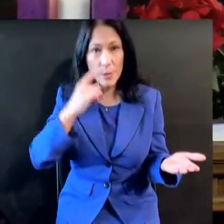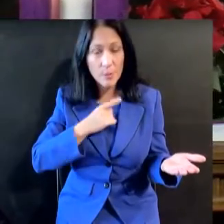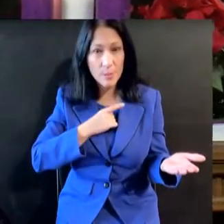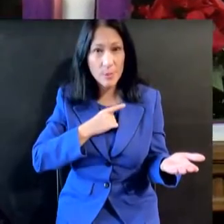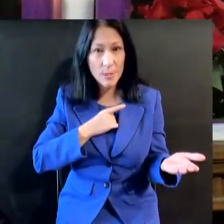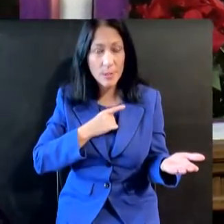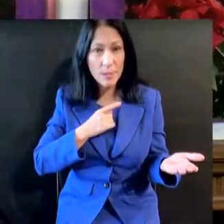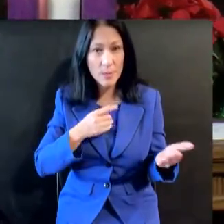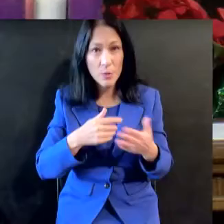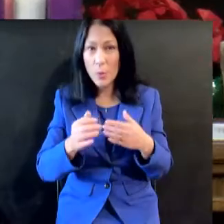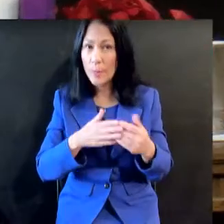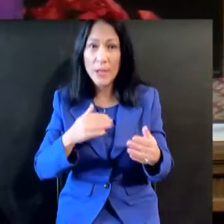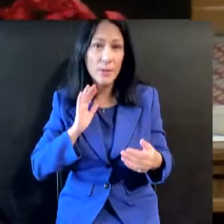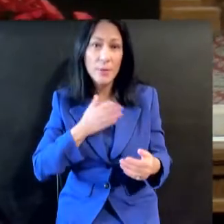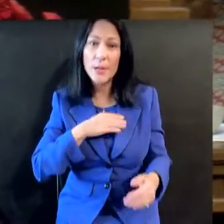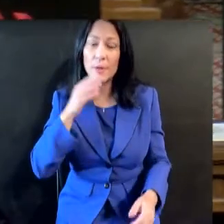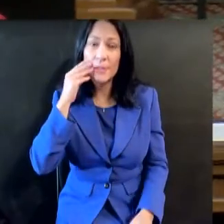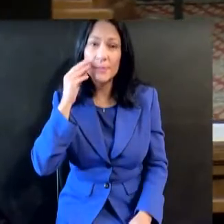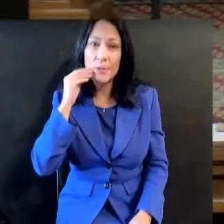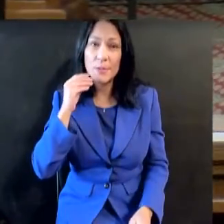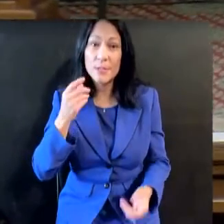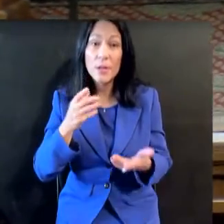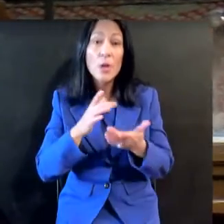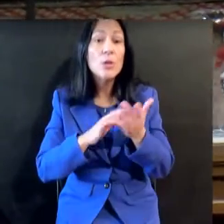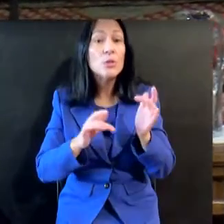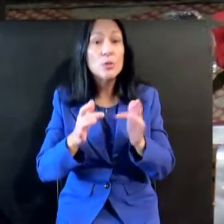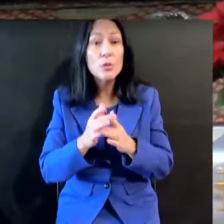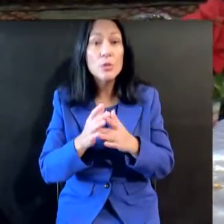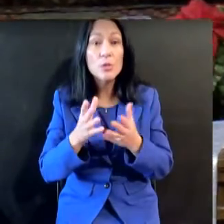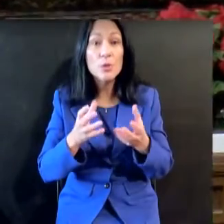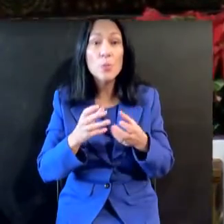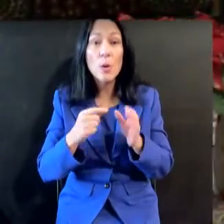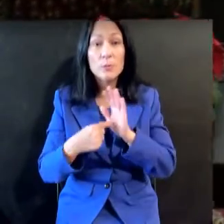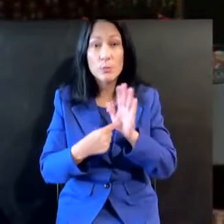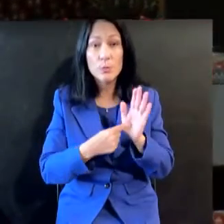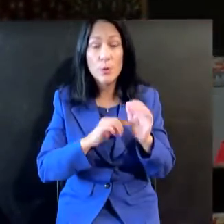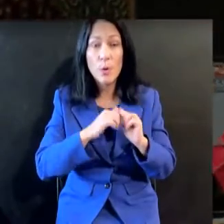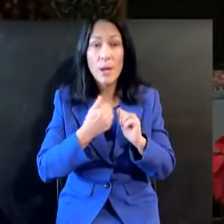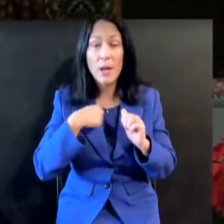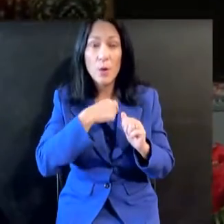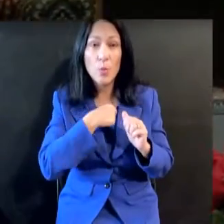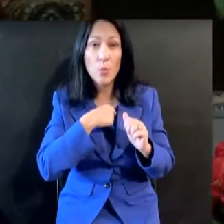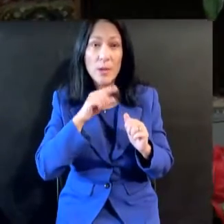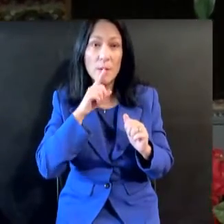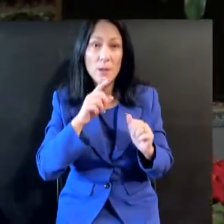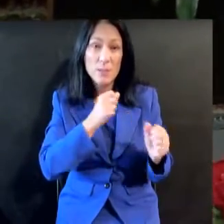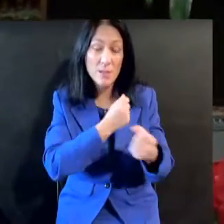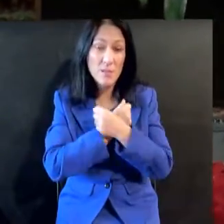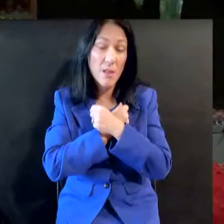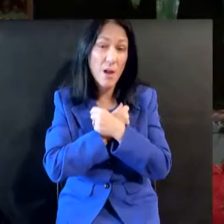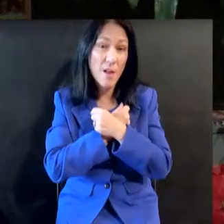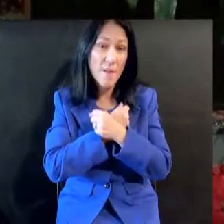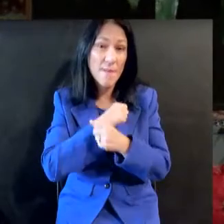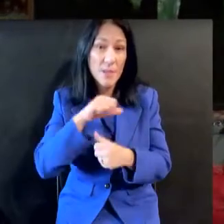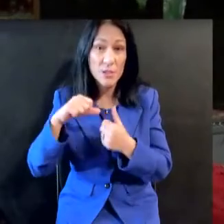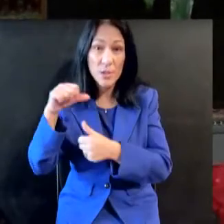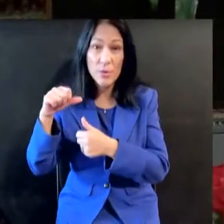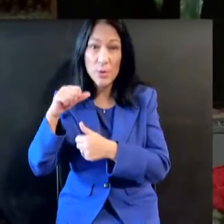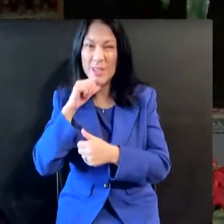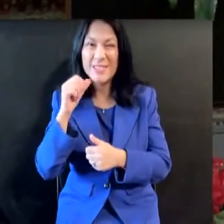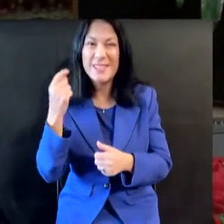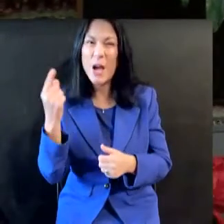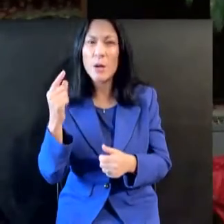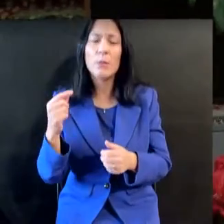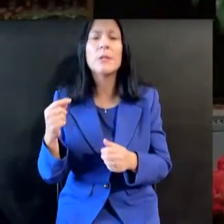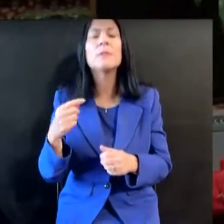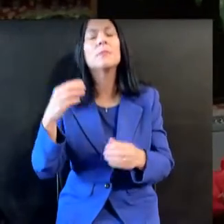does? When Jesus wants to demonstrate how we are to love one another, he doesn't just tell us. He doesn't sit on a golden